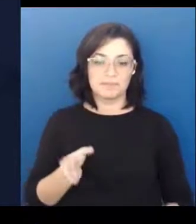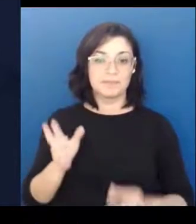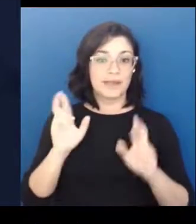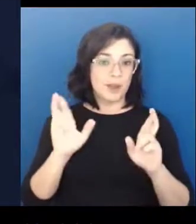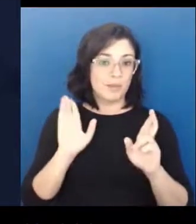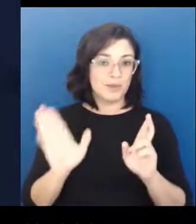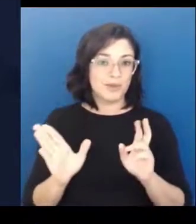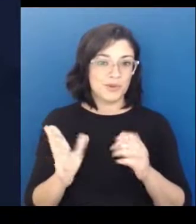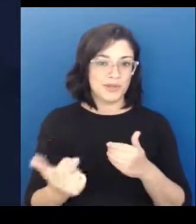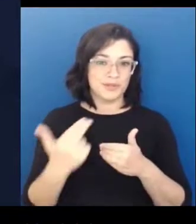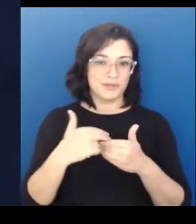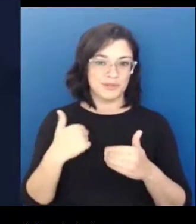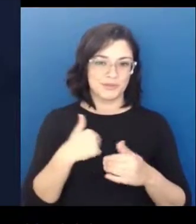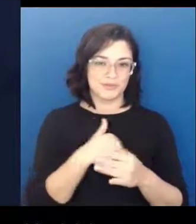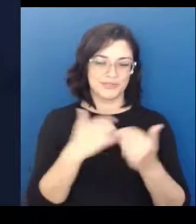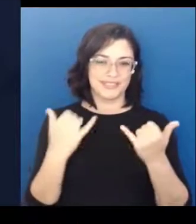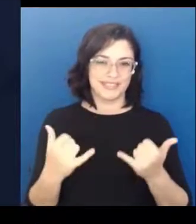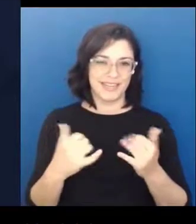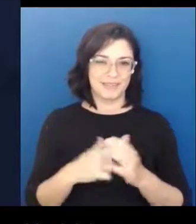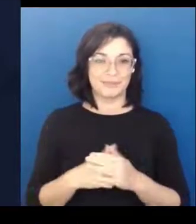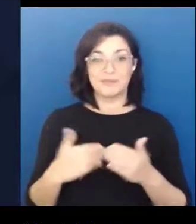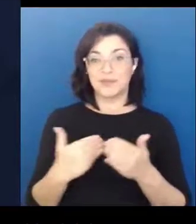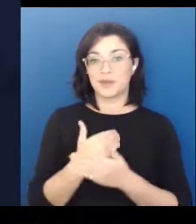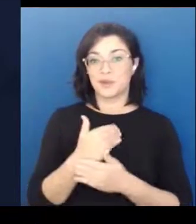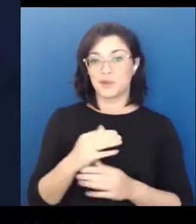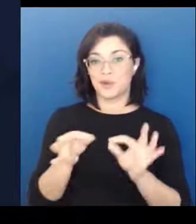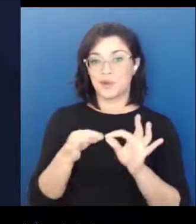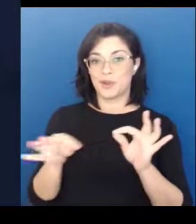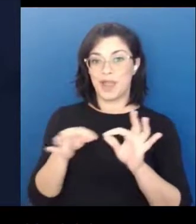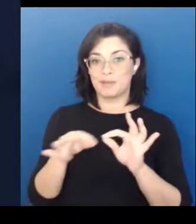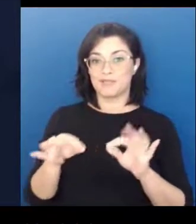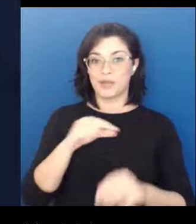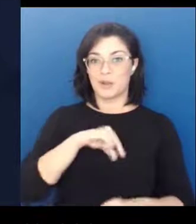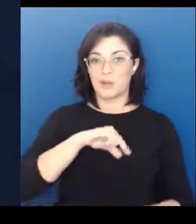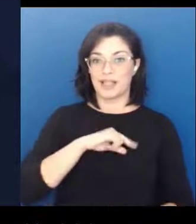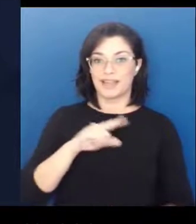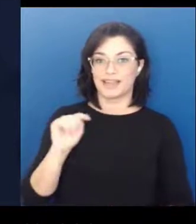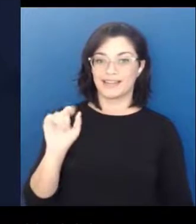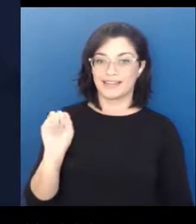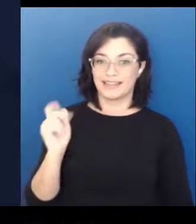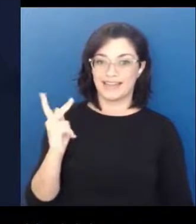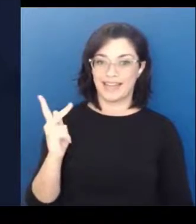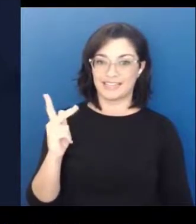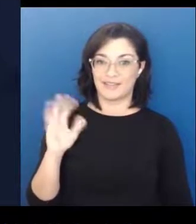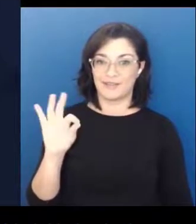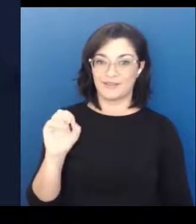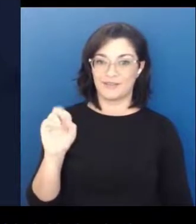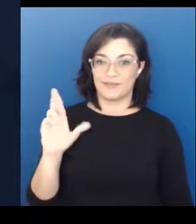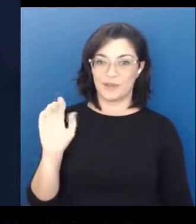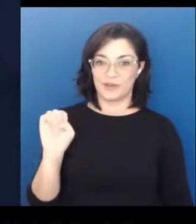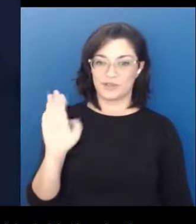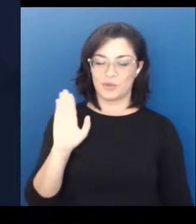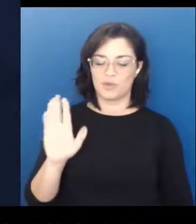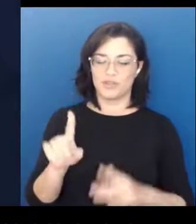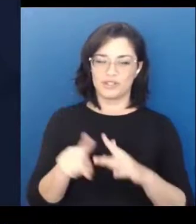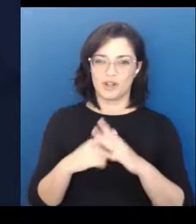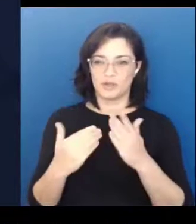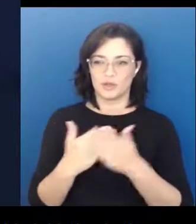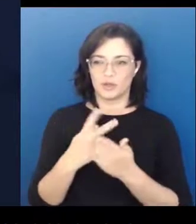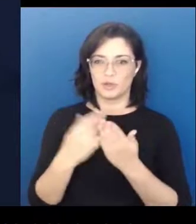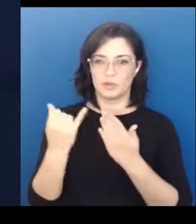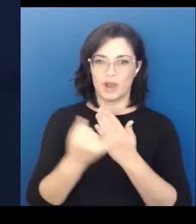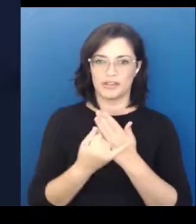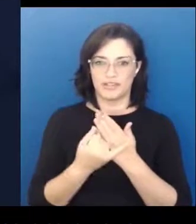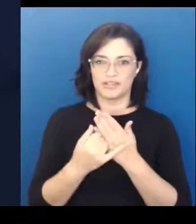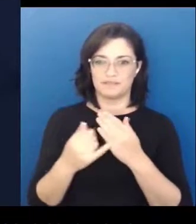Quality Task Force is going to start their big initiative in the next few weeks. And by big, I mean giant. This is